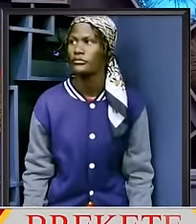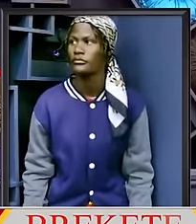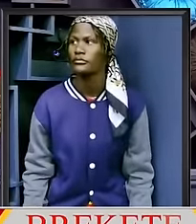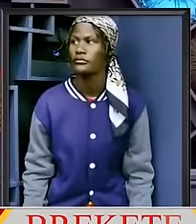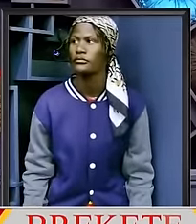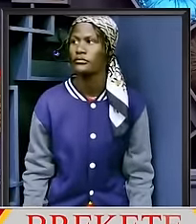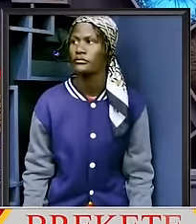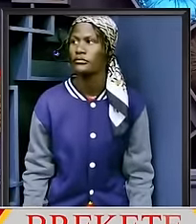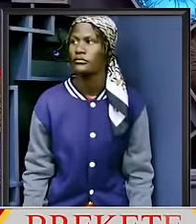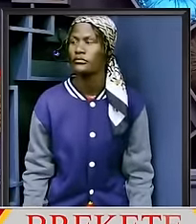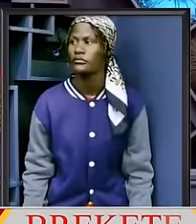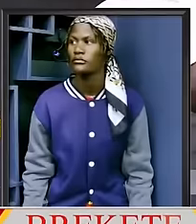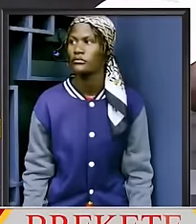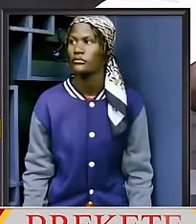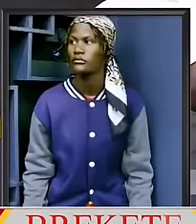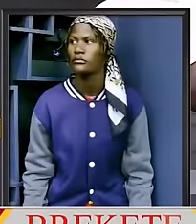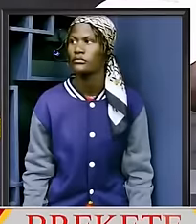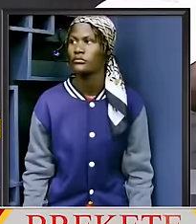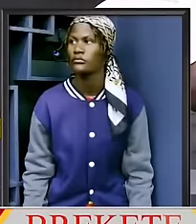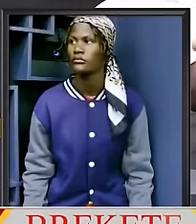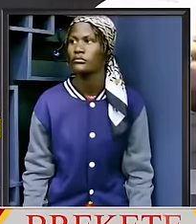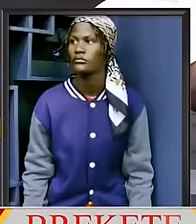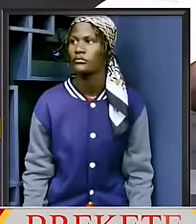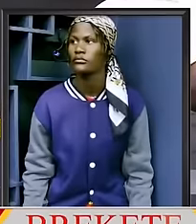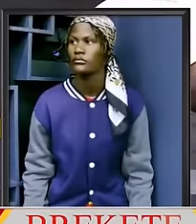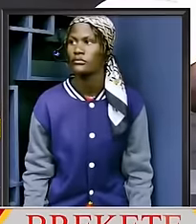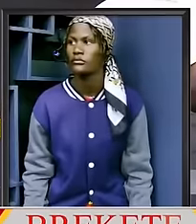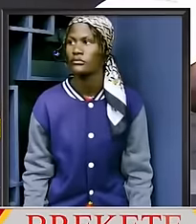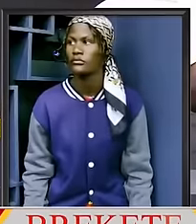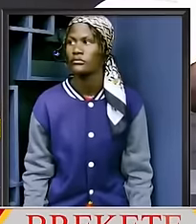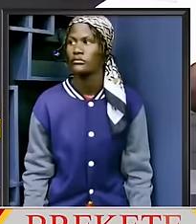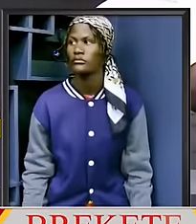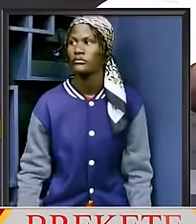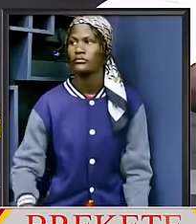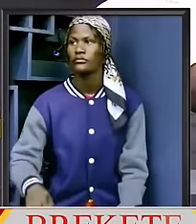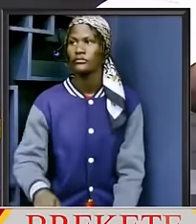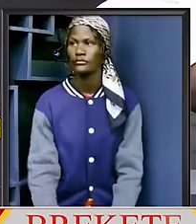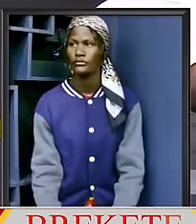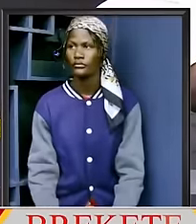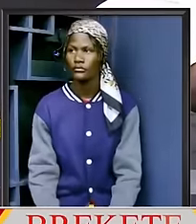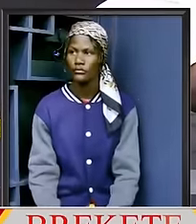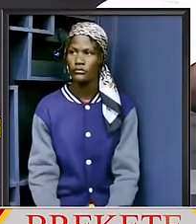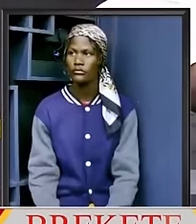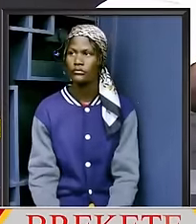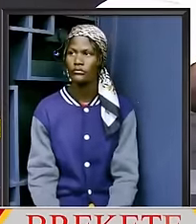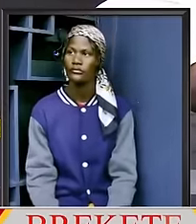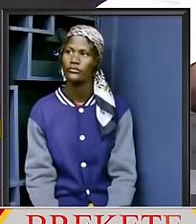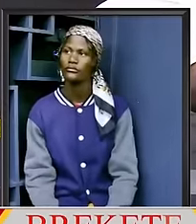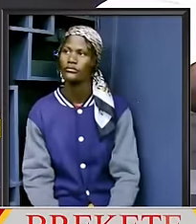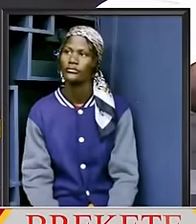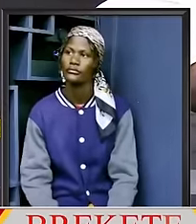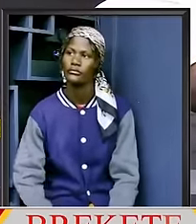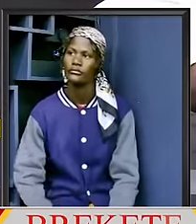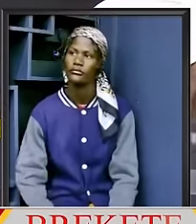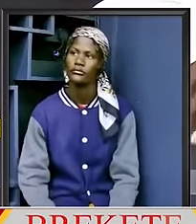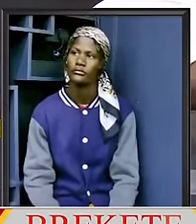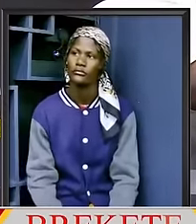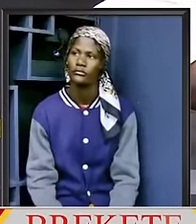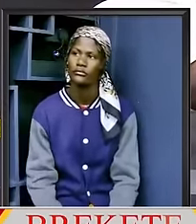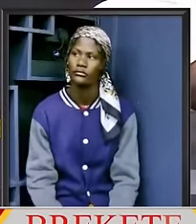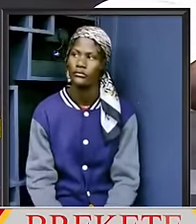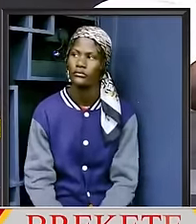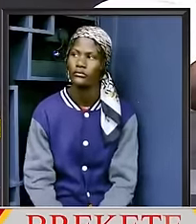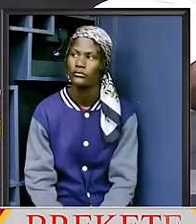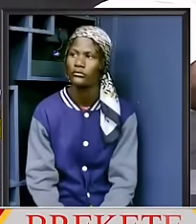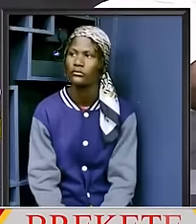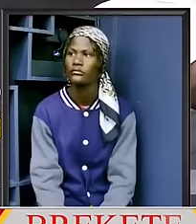own calculation, your account where you get, it be like you reach like 3-4. I have just two personal accounts. With the